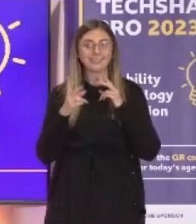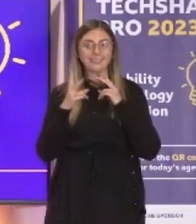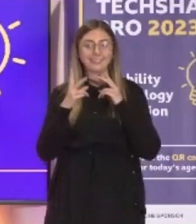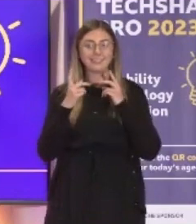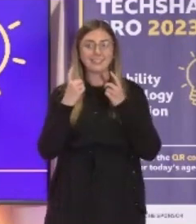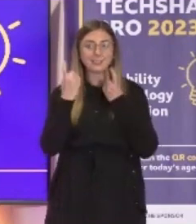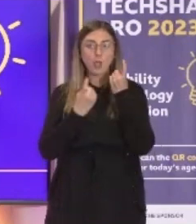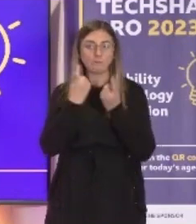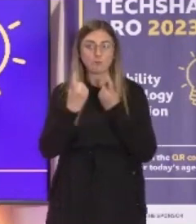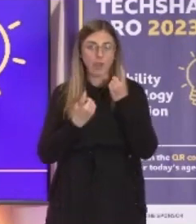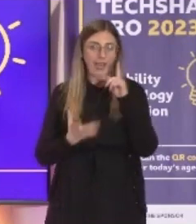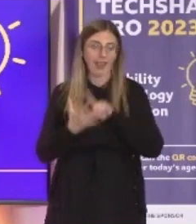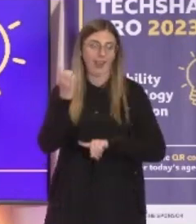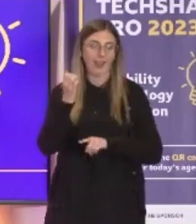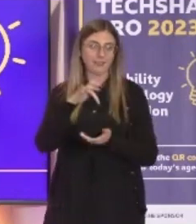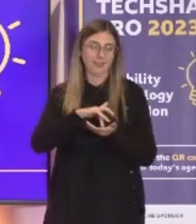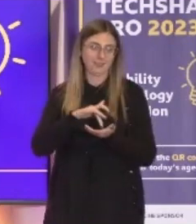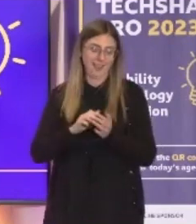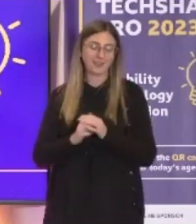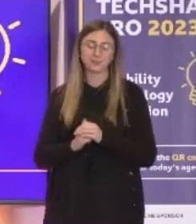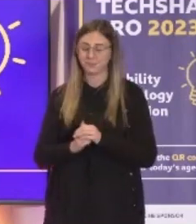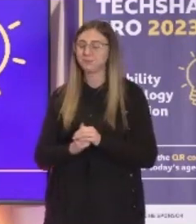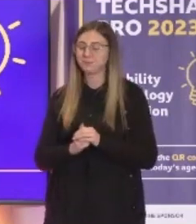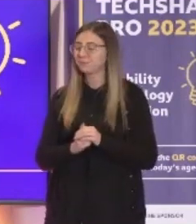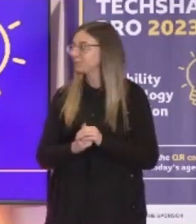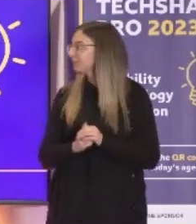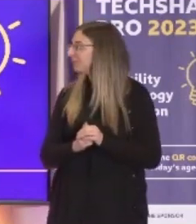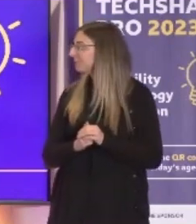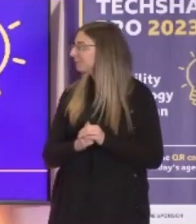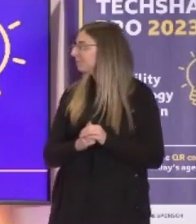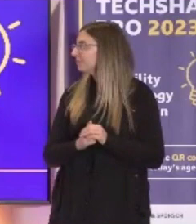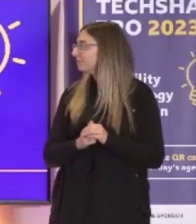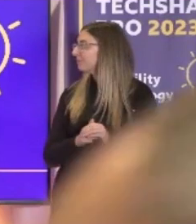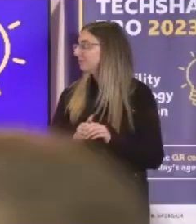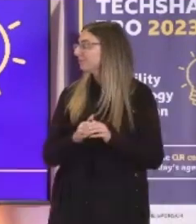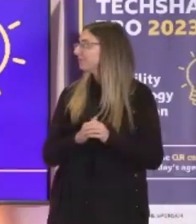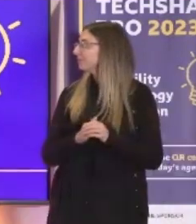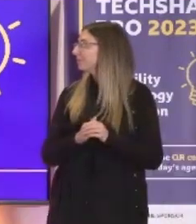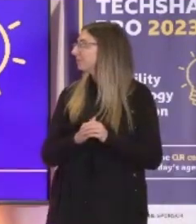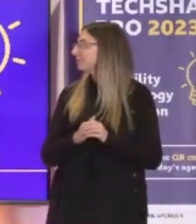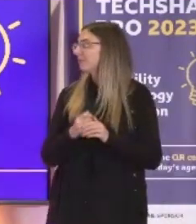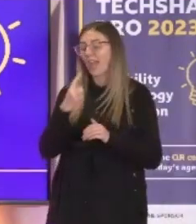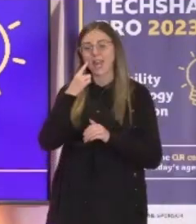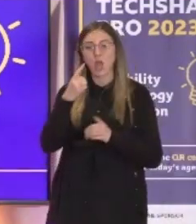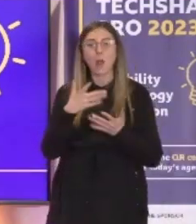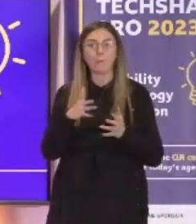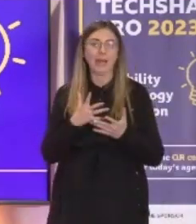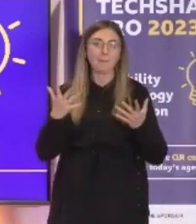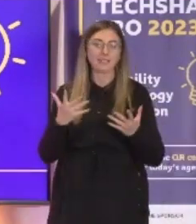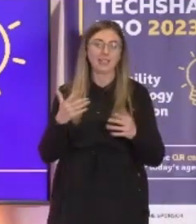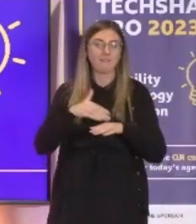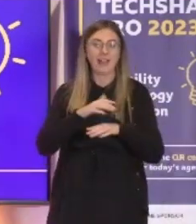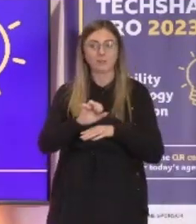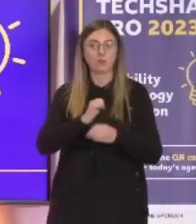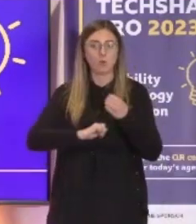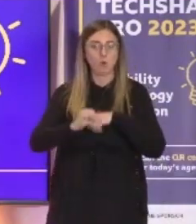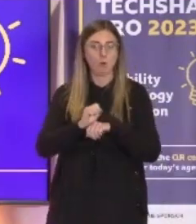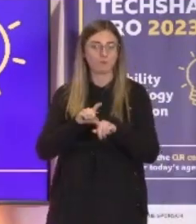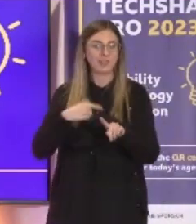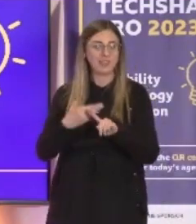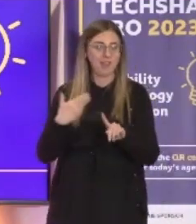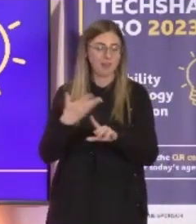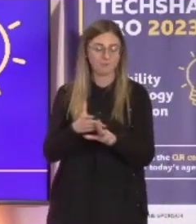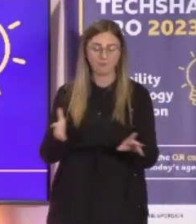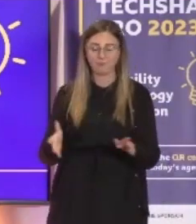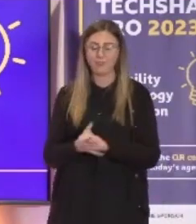in London. I know that's been made your year slightly different shape to the one you thought it was going to be. But firstly, some